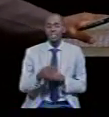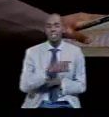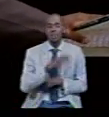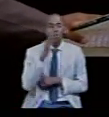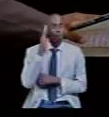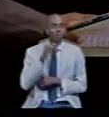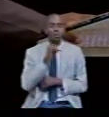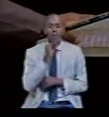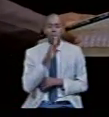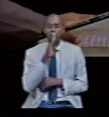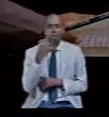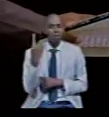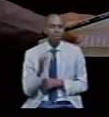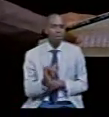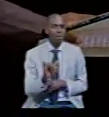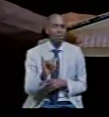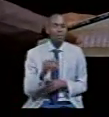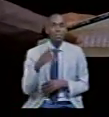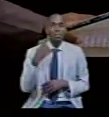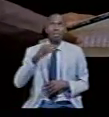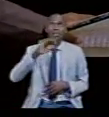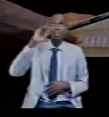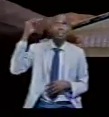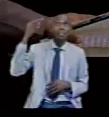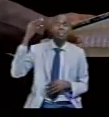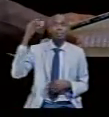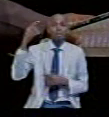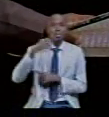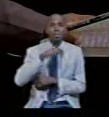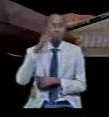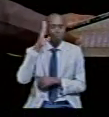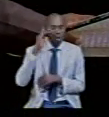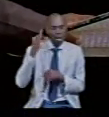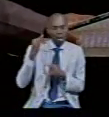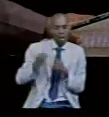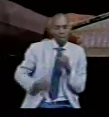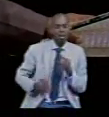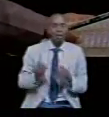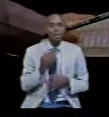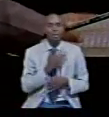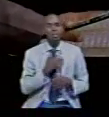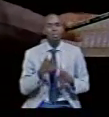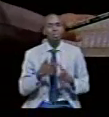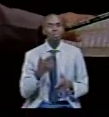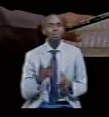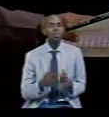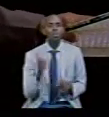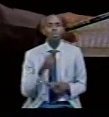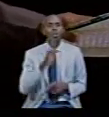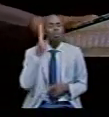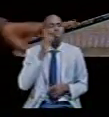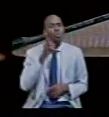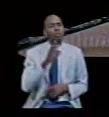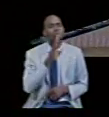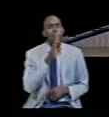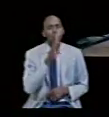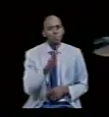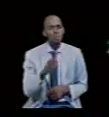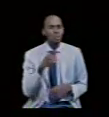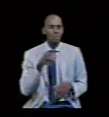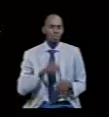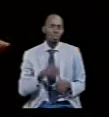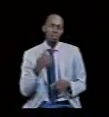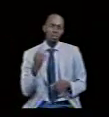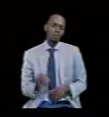forever. The day of grace will come to an end, and then where will you be in